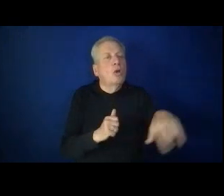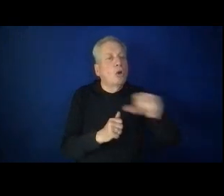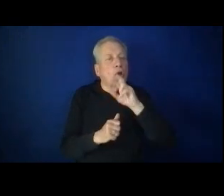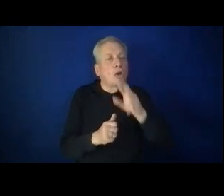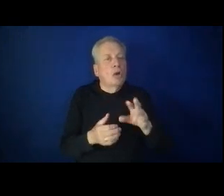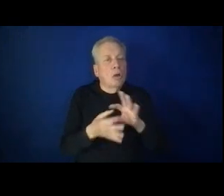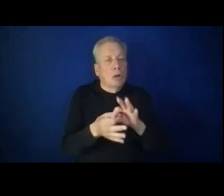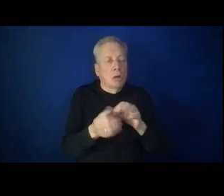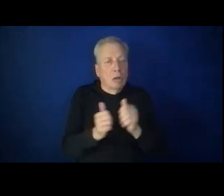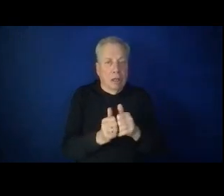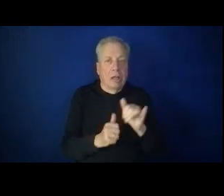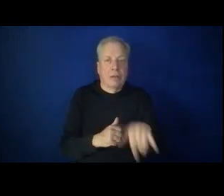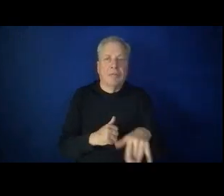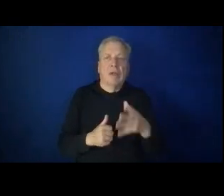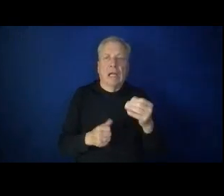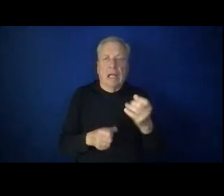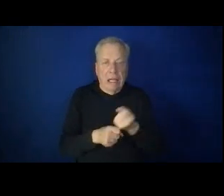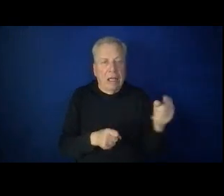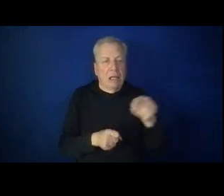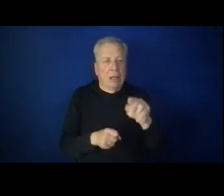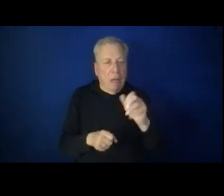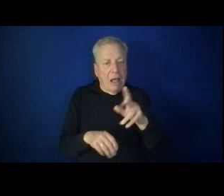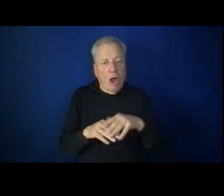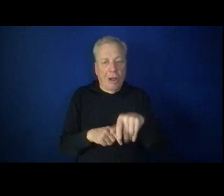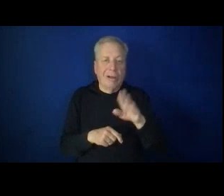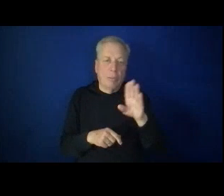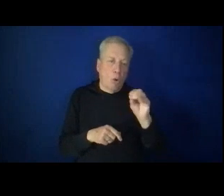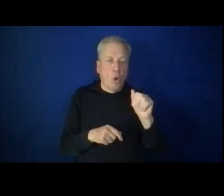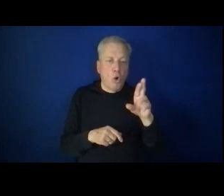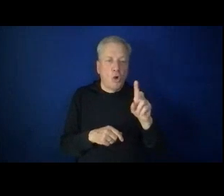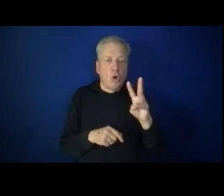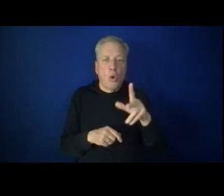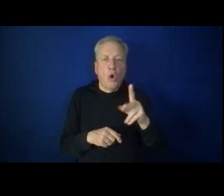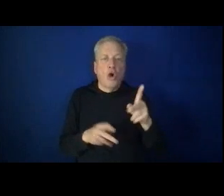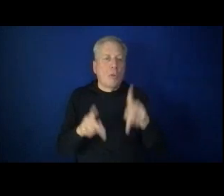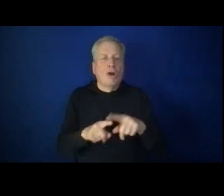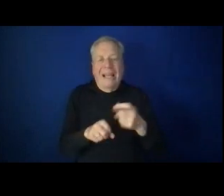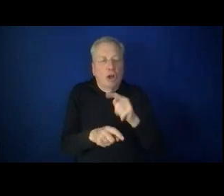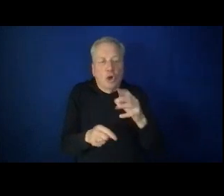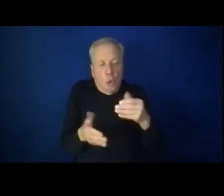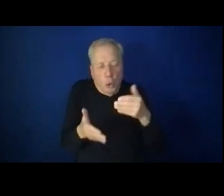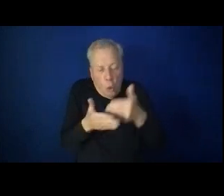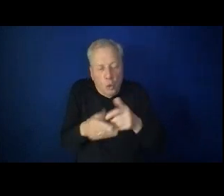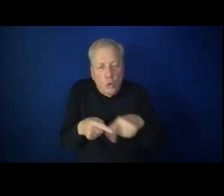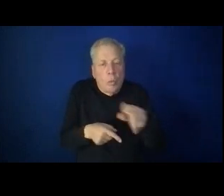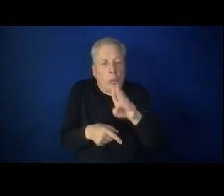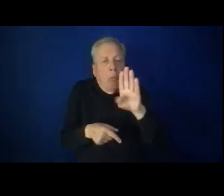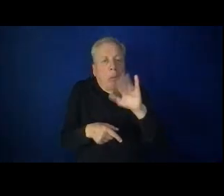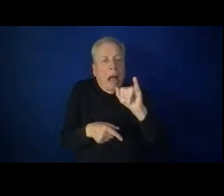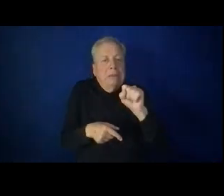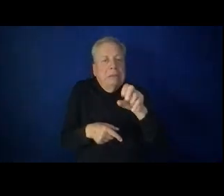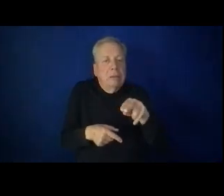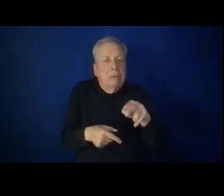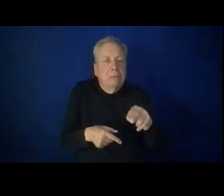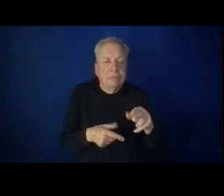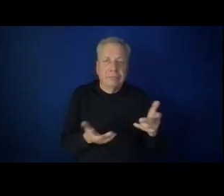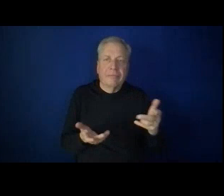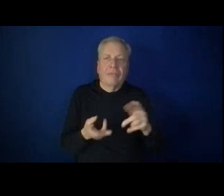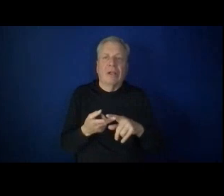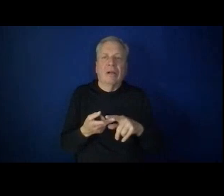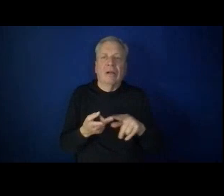boardwalk and get them back on the boardwalk. The person that's getting too close to the bison, the